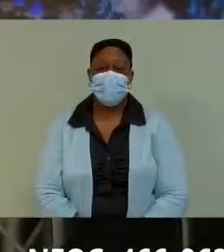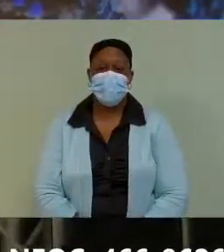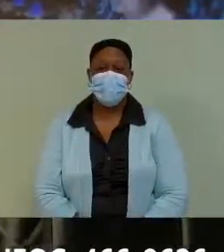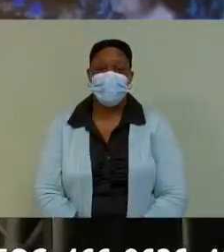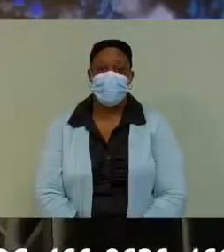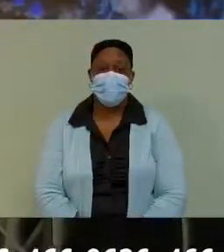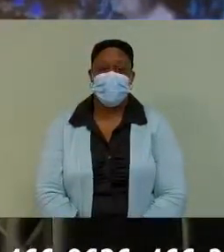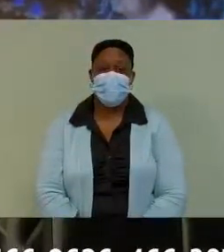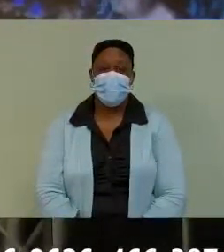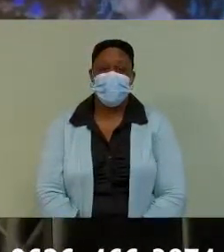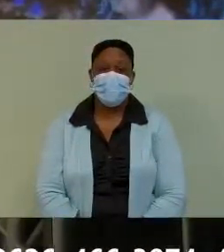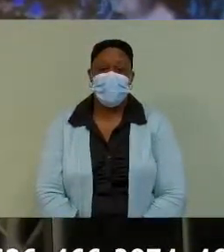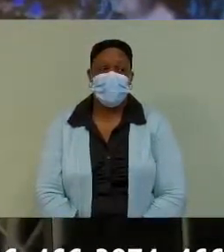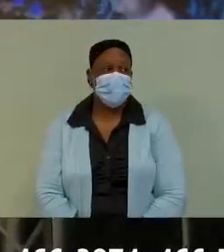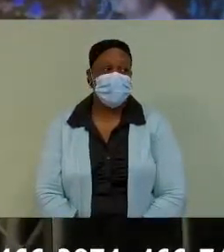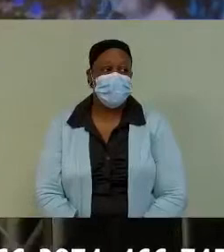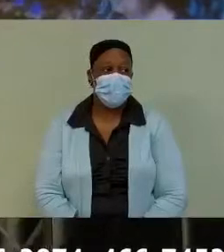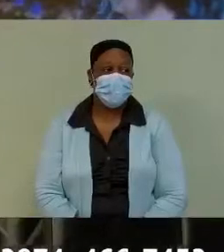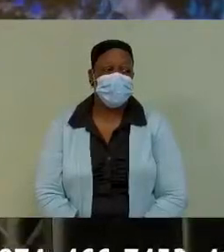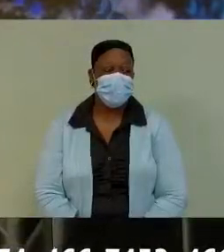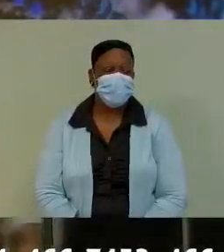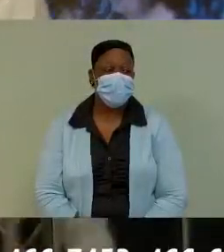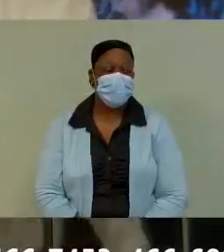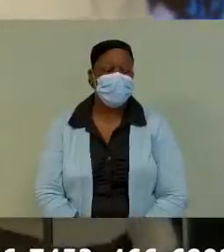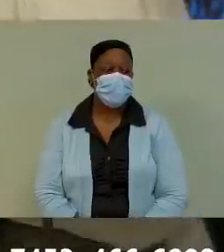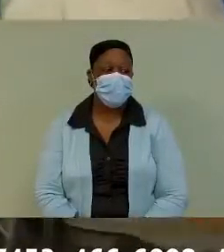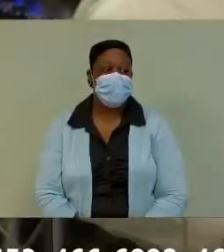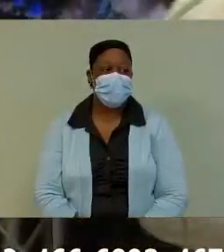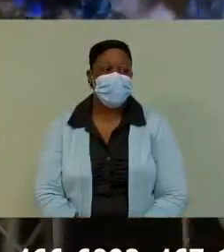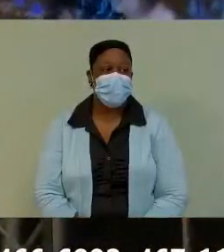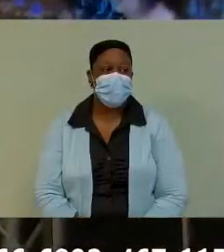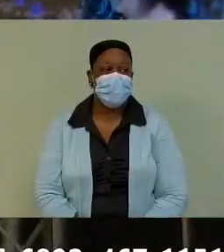enforcement report. Superintendent Henry.